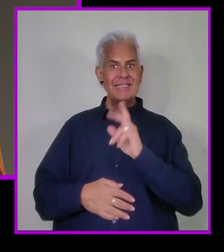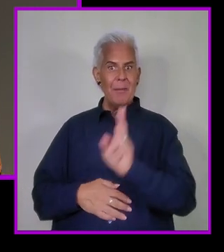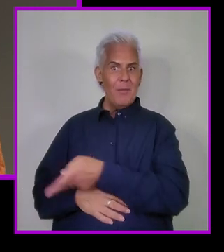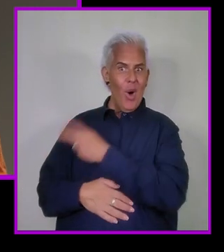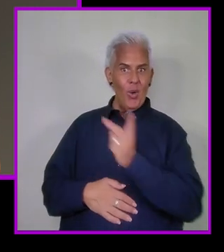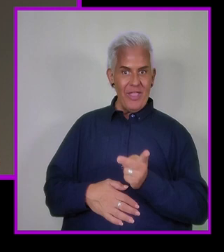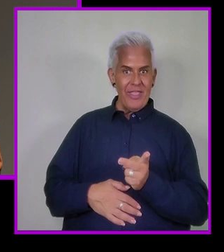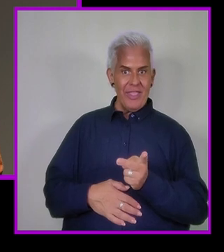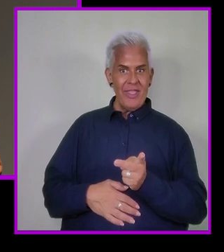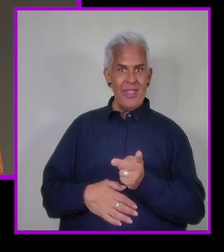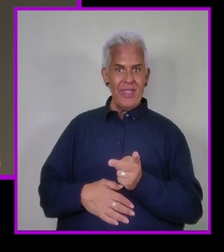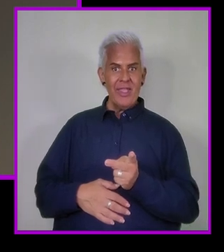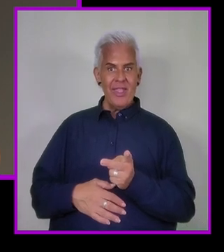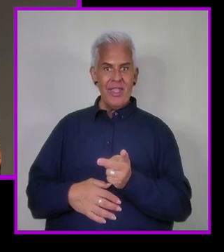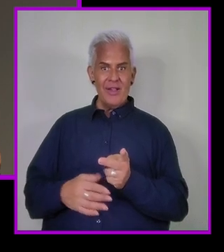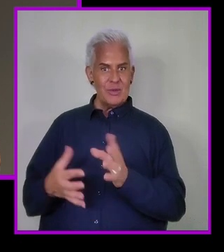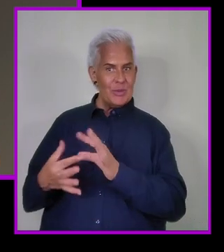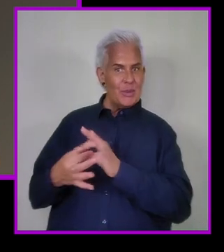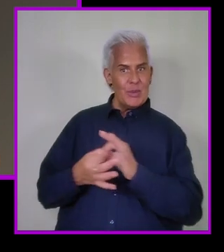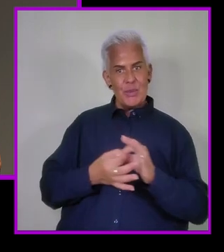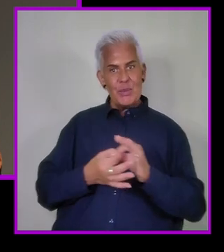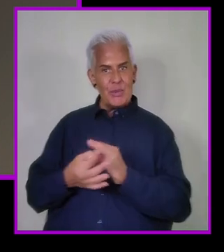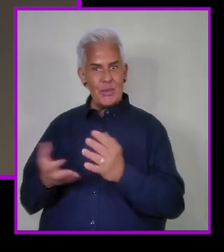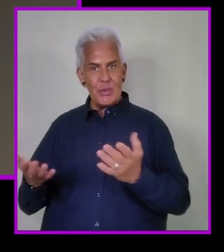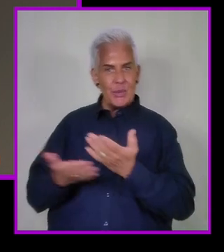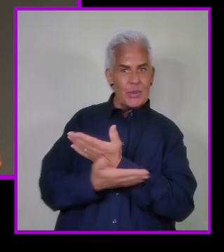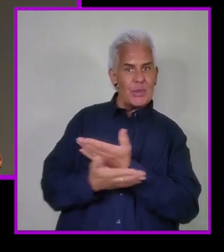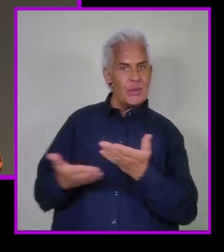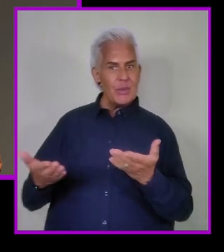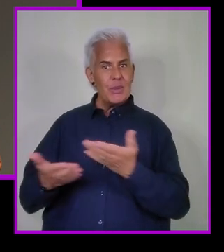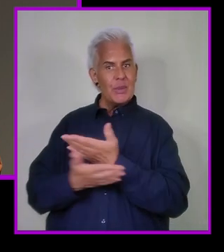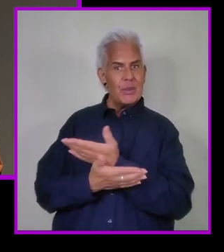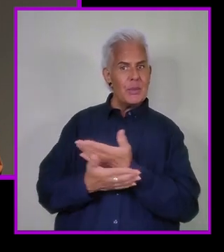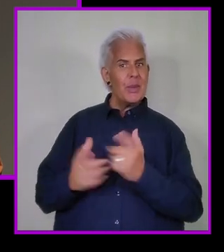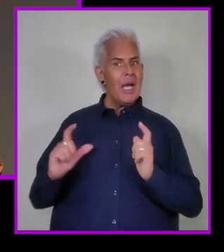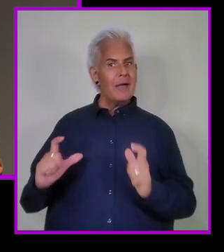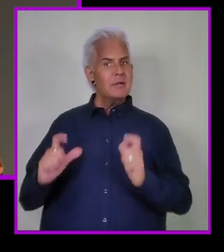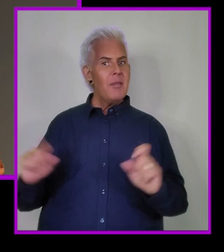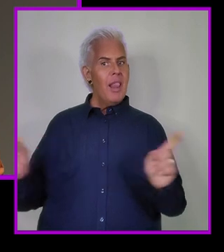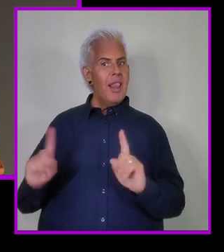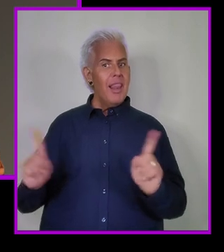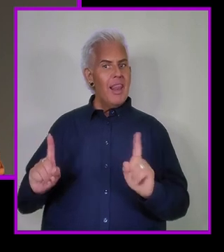partners to do a bit of a dance. To really work out, you know, what's comfortable for the other,